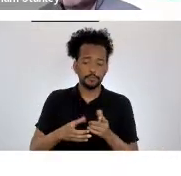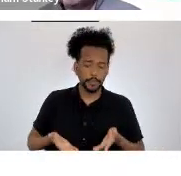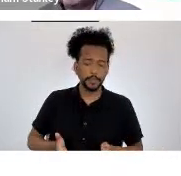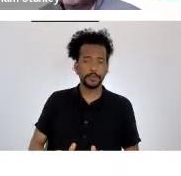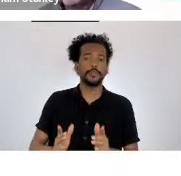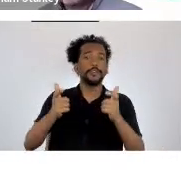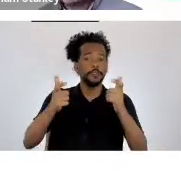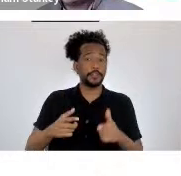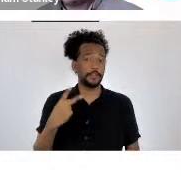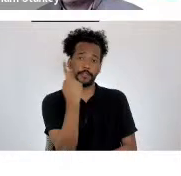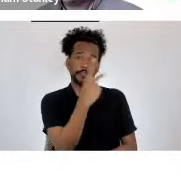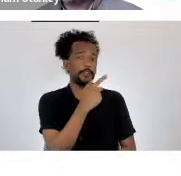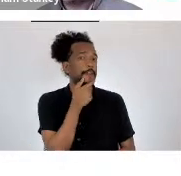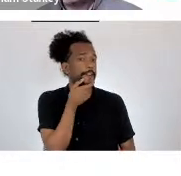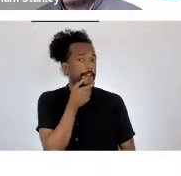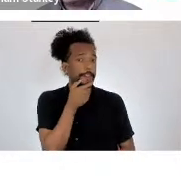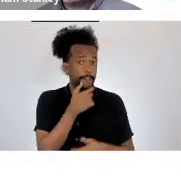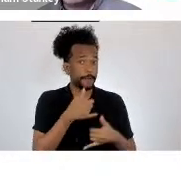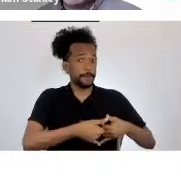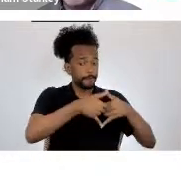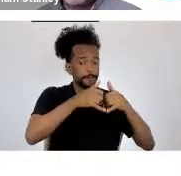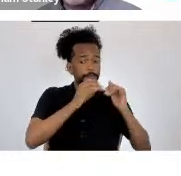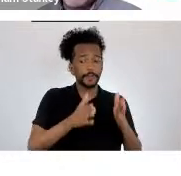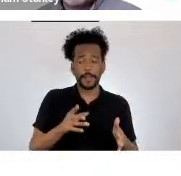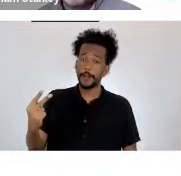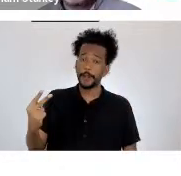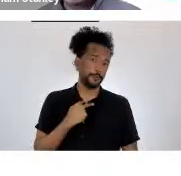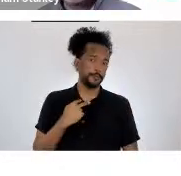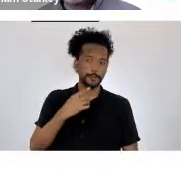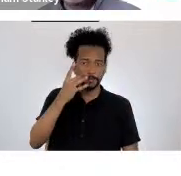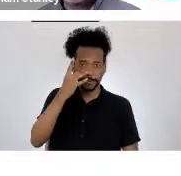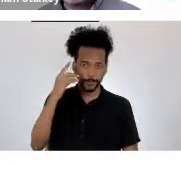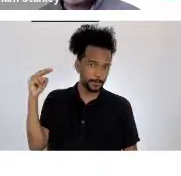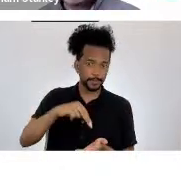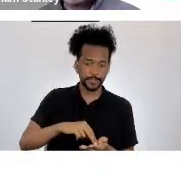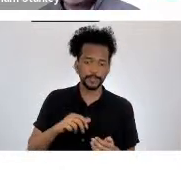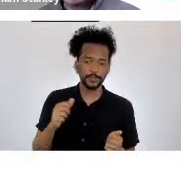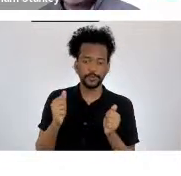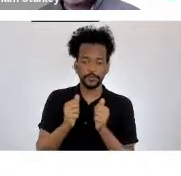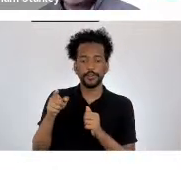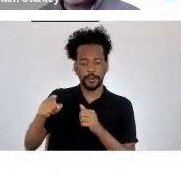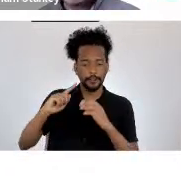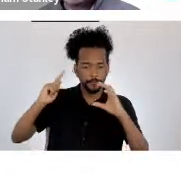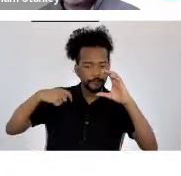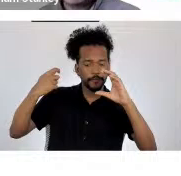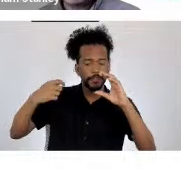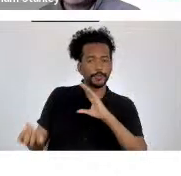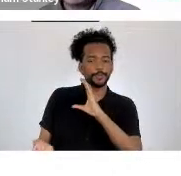us in person, she sent us a message. So over to Helen.